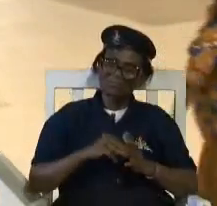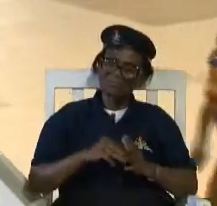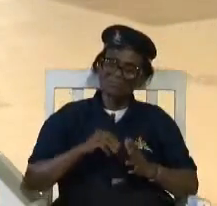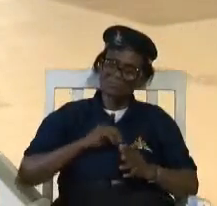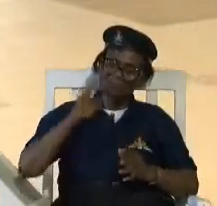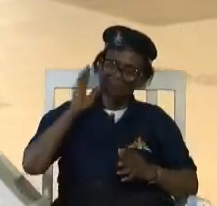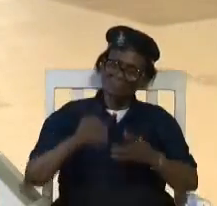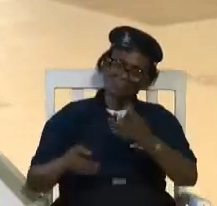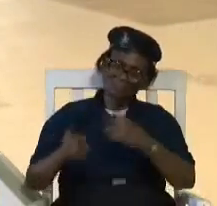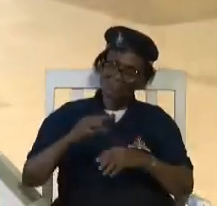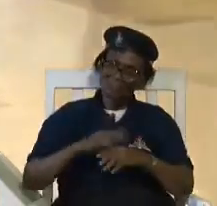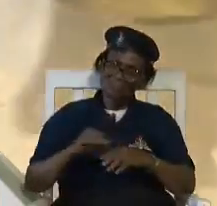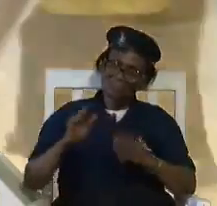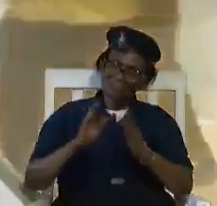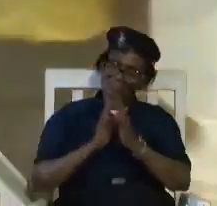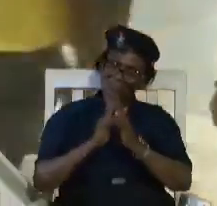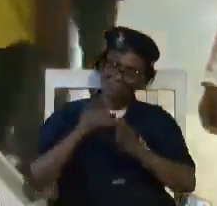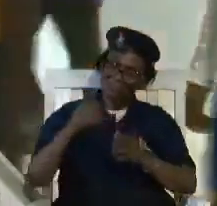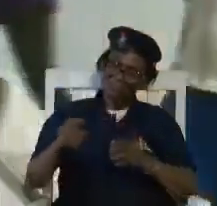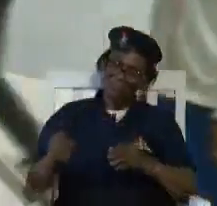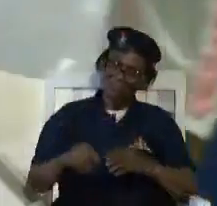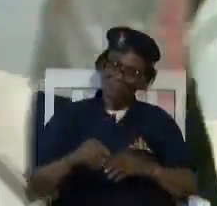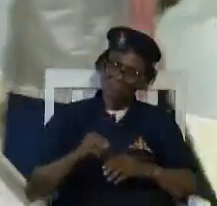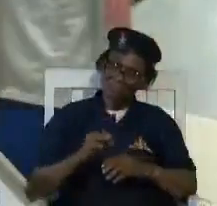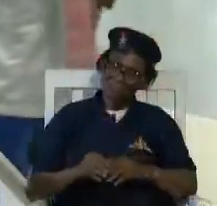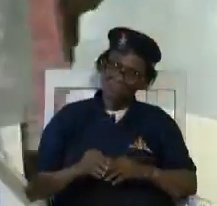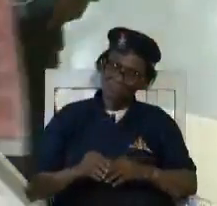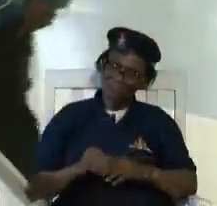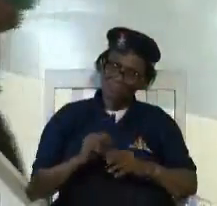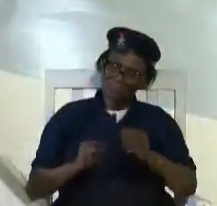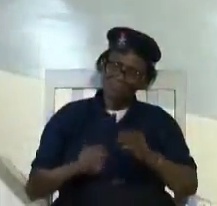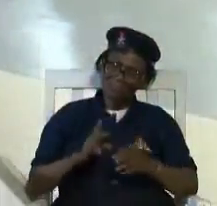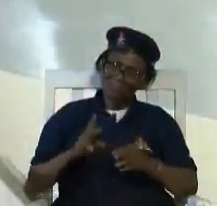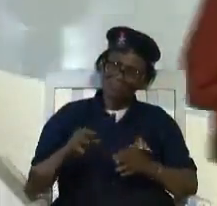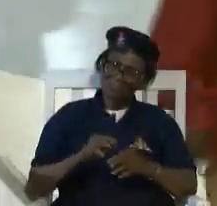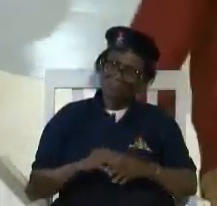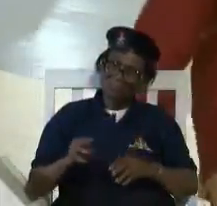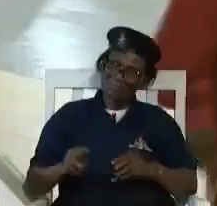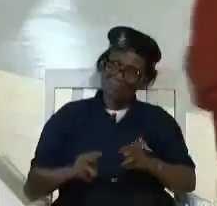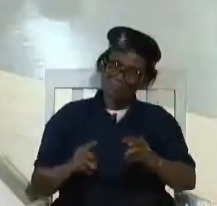pray for you. If you are on the way, hurry up. So